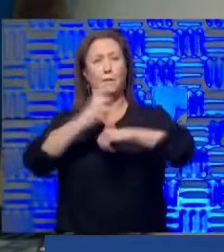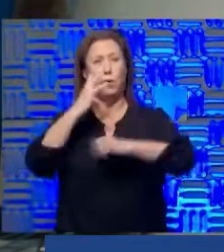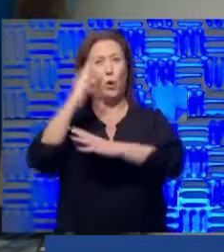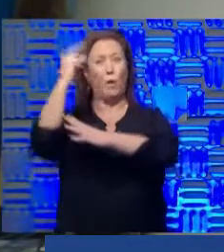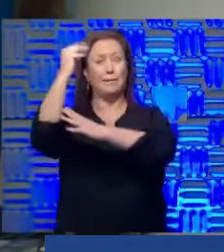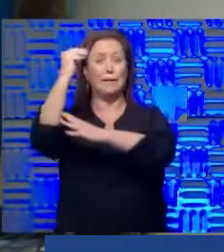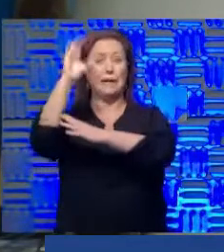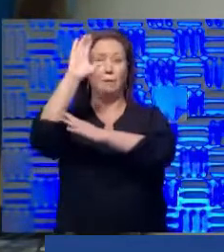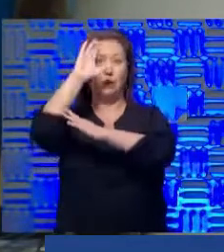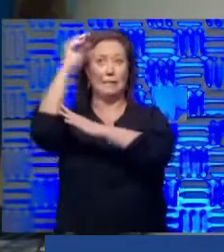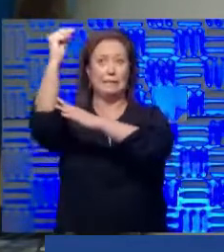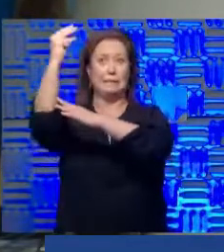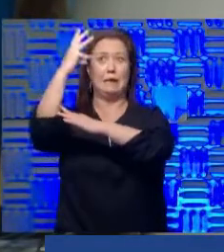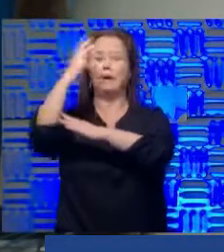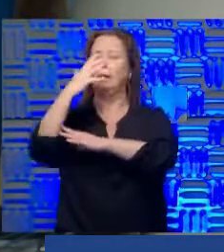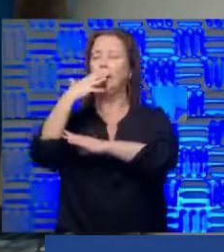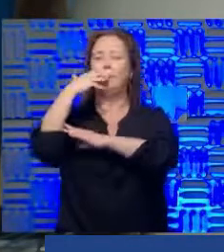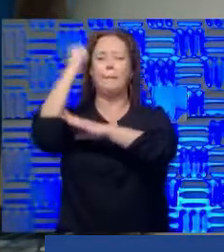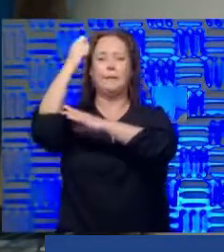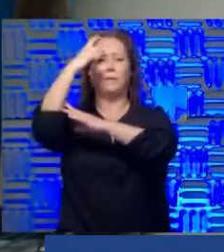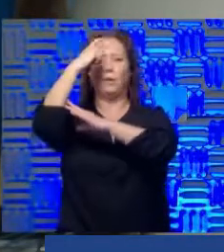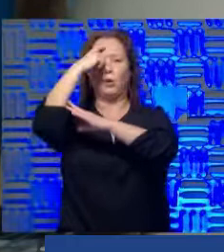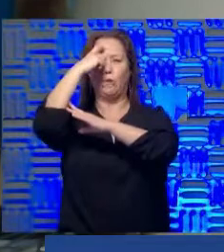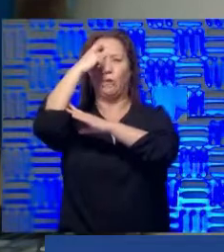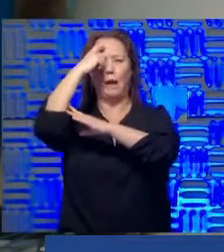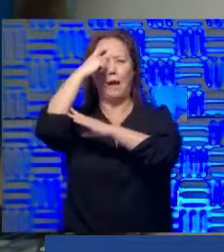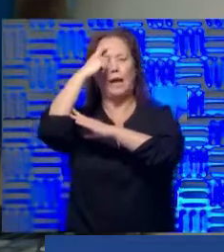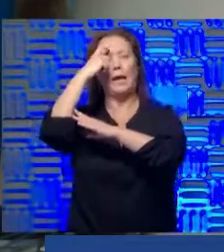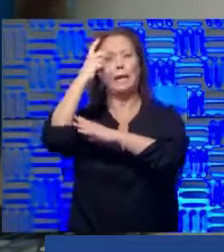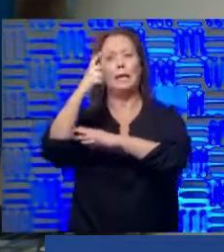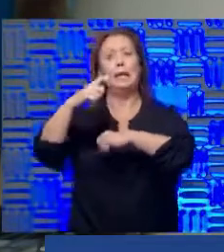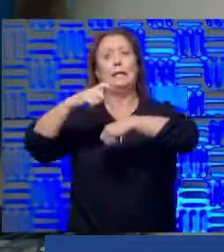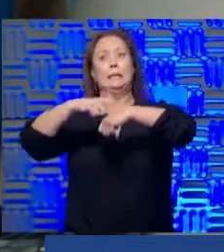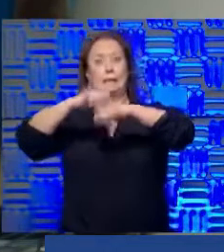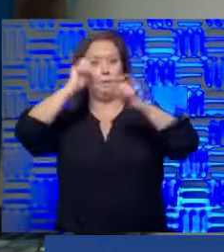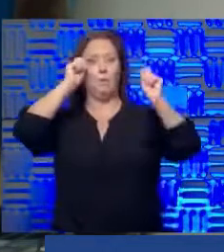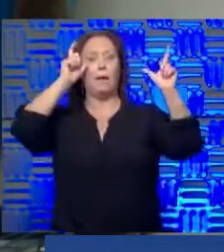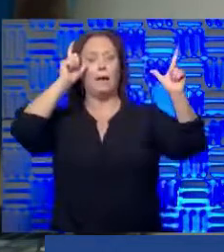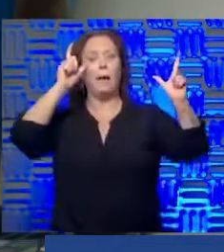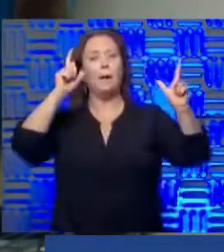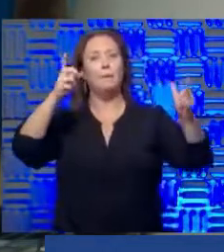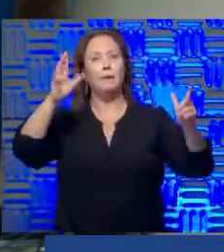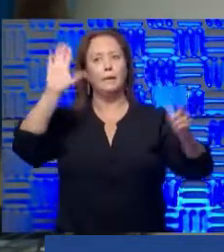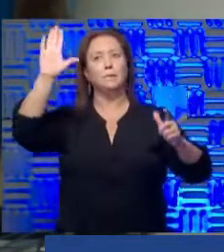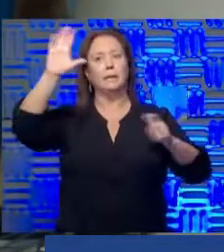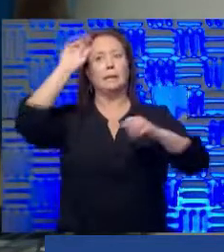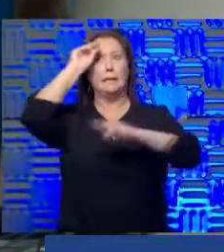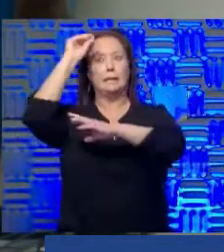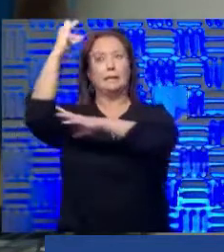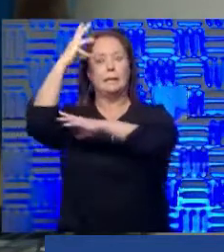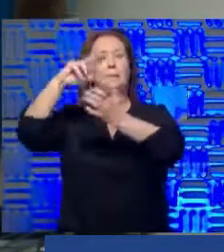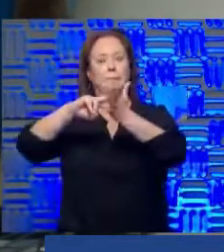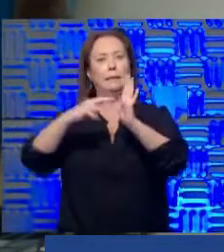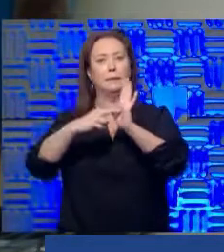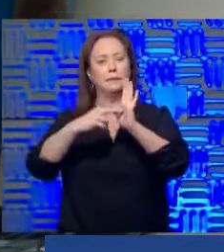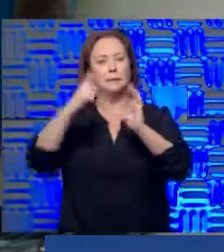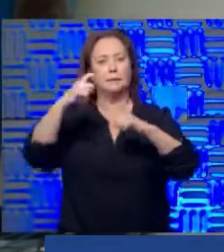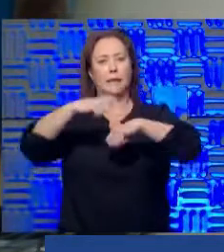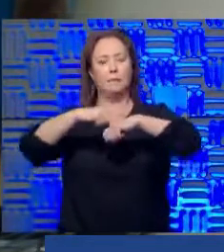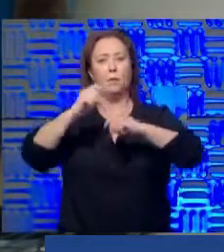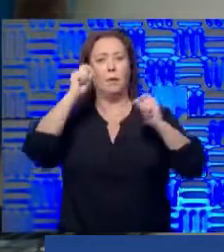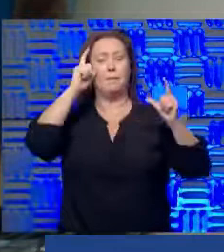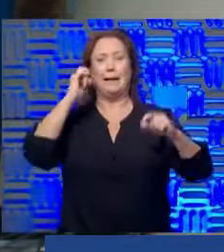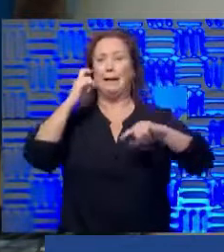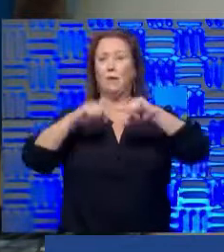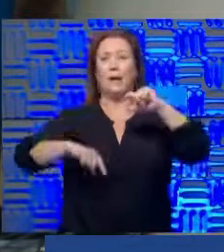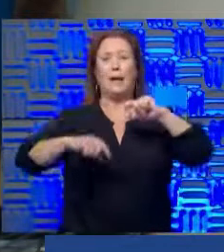it's better, because that's the best sunlight for your brain to get the message. It's time to be awake, that sort of thing. But if you can't go outside, at